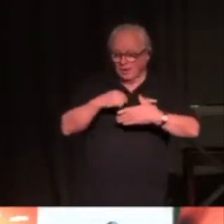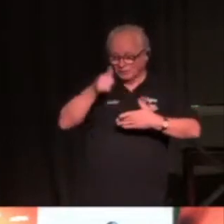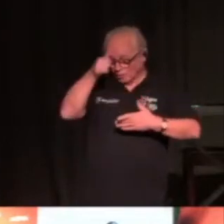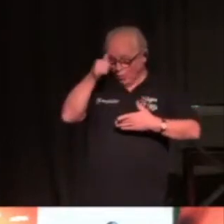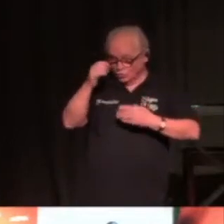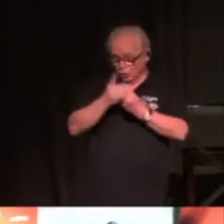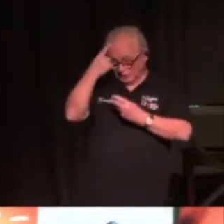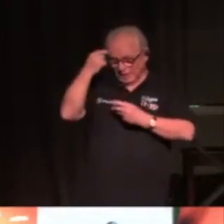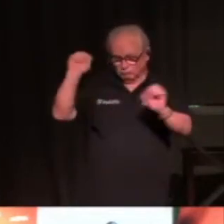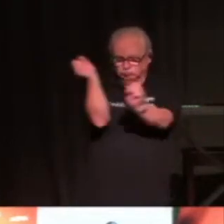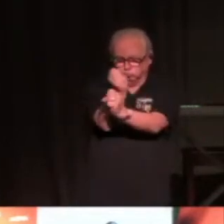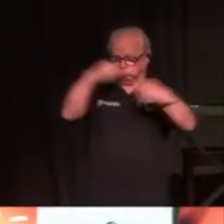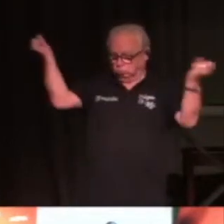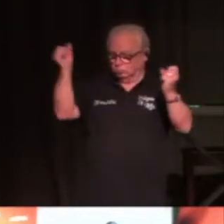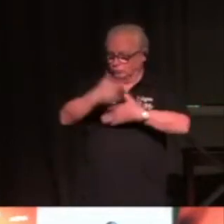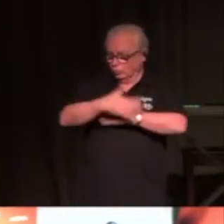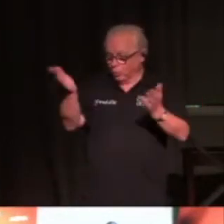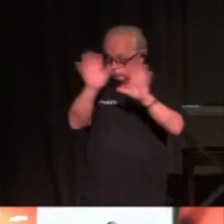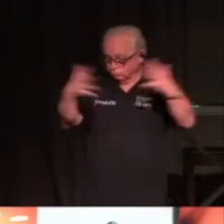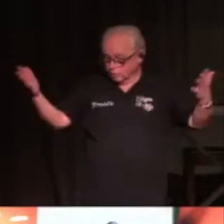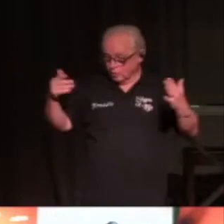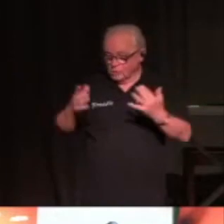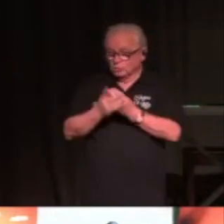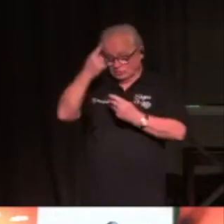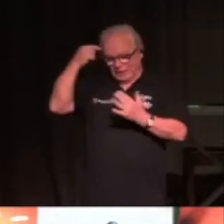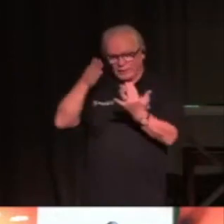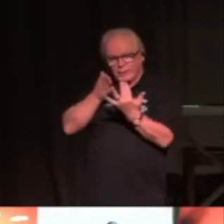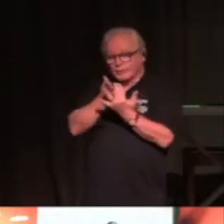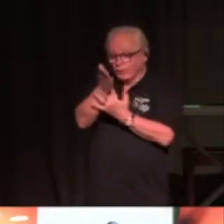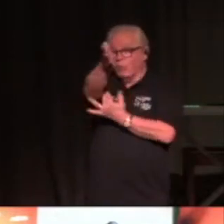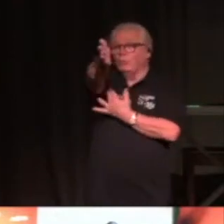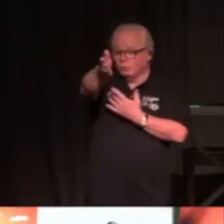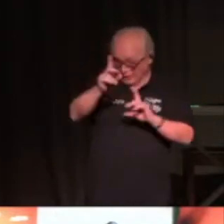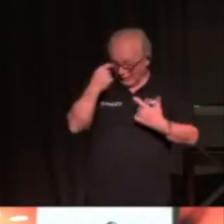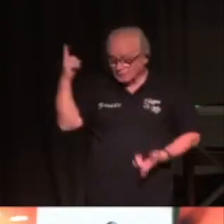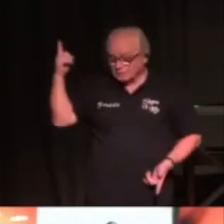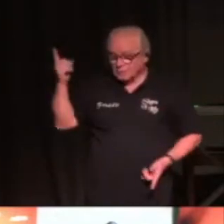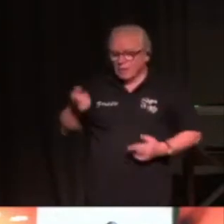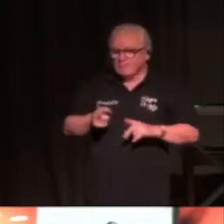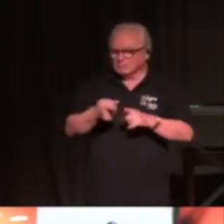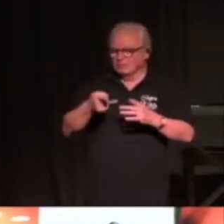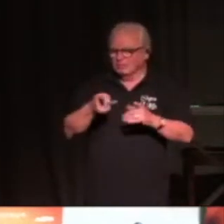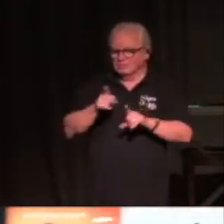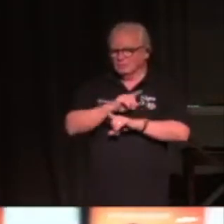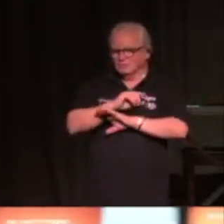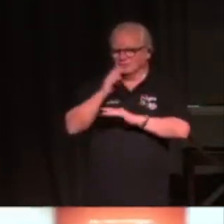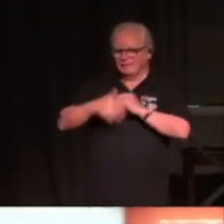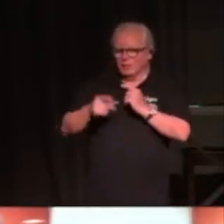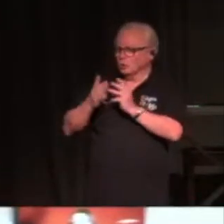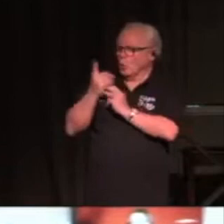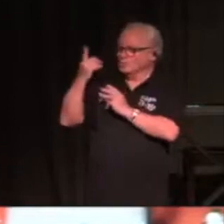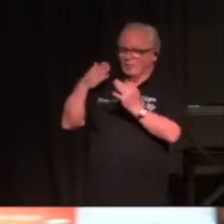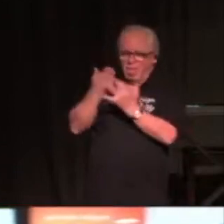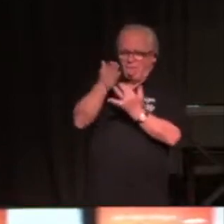just walk through it. But that would be an intrusion into your will and into your space. And God does not do